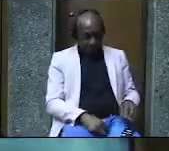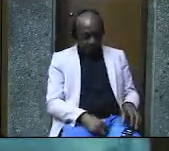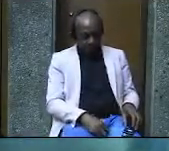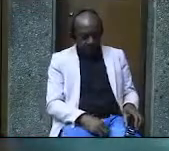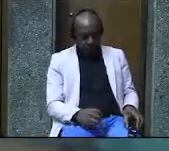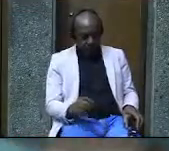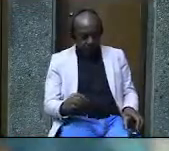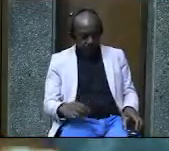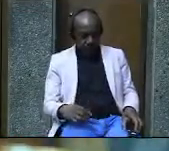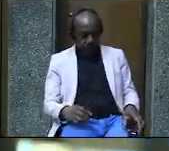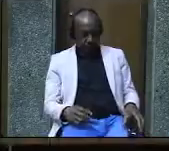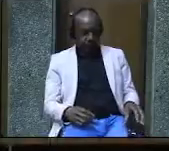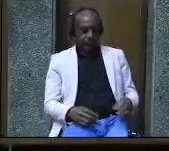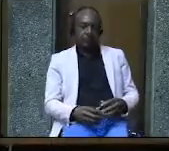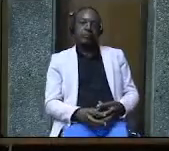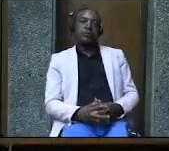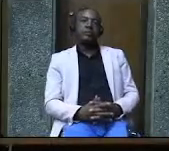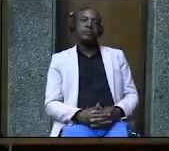Siyabonga. Number 2.